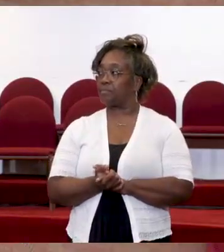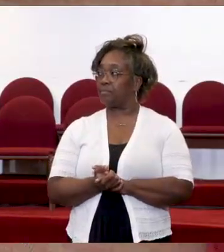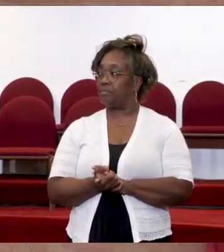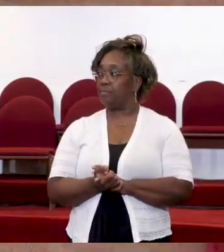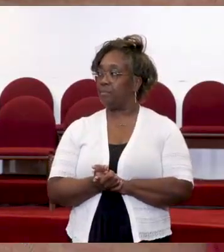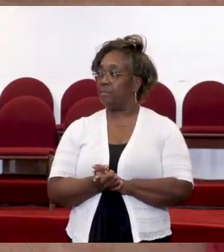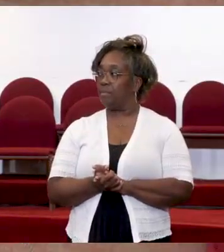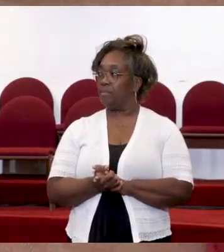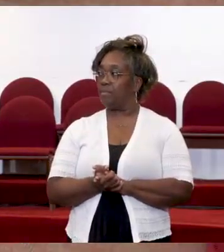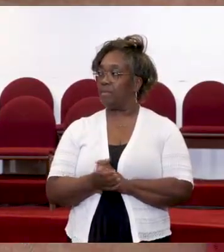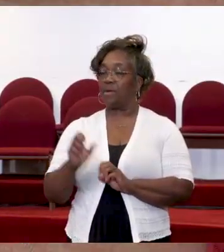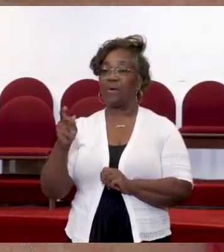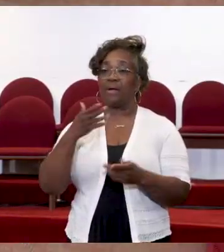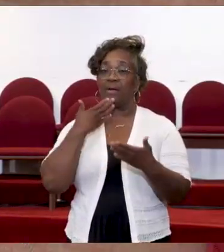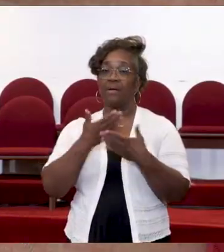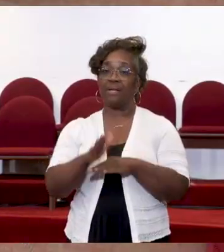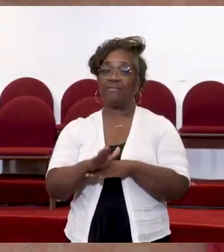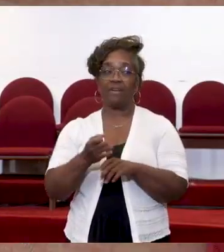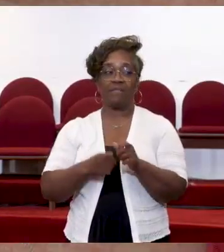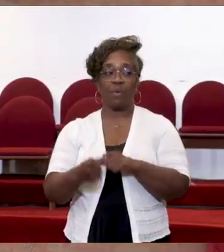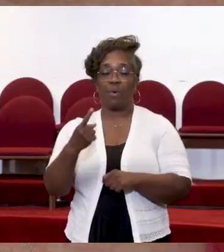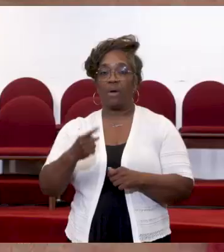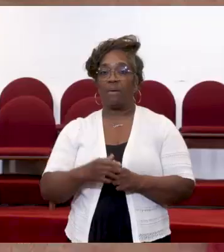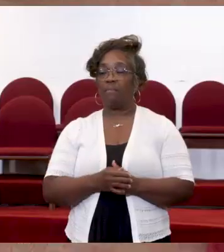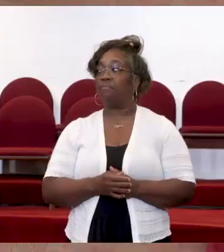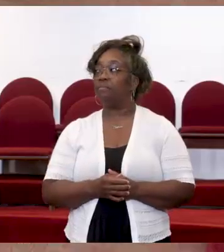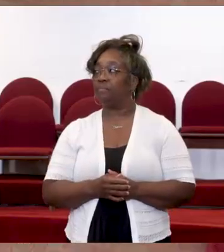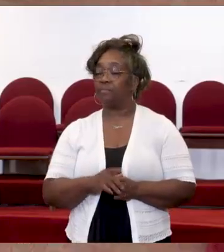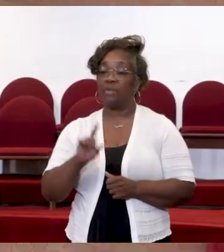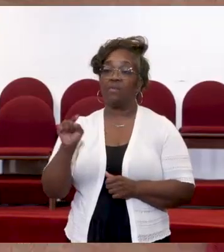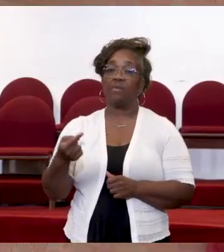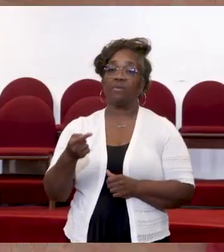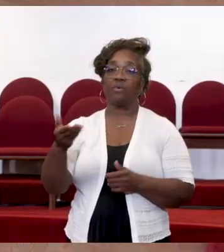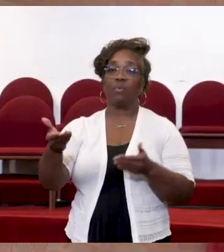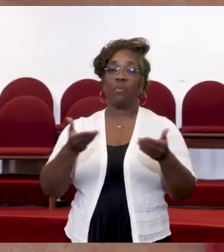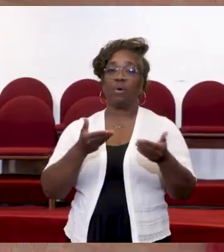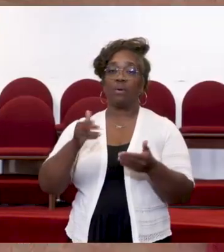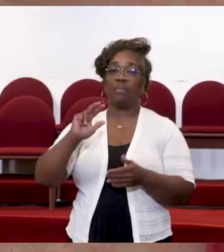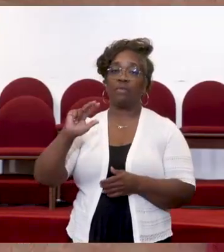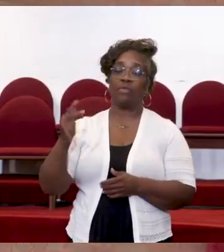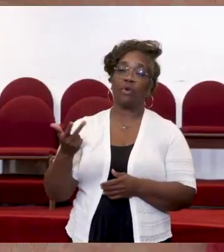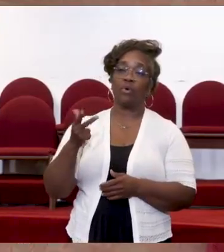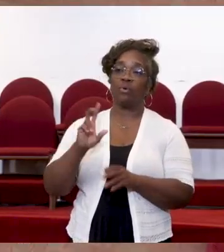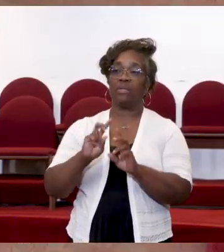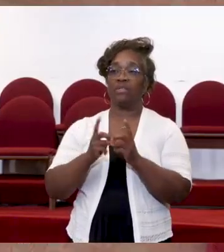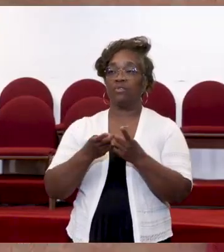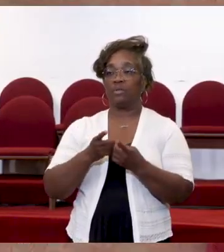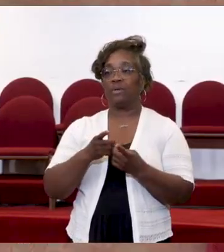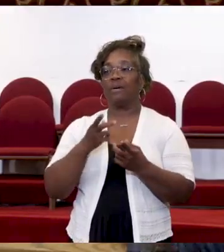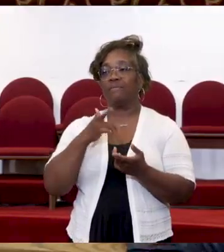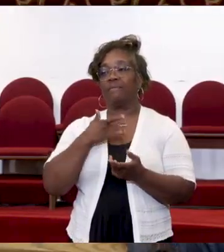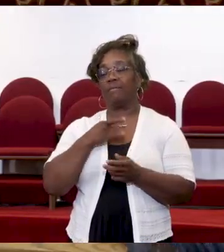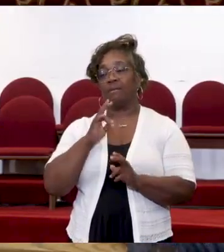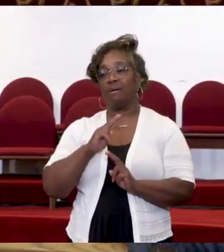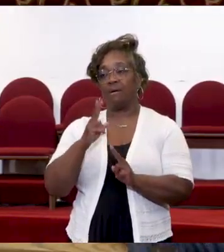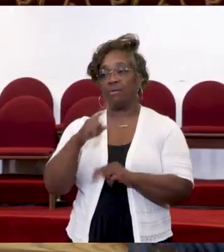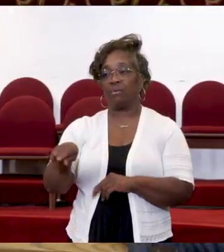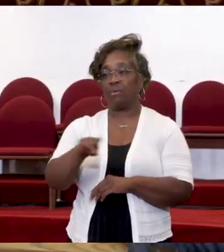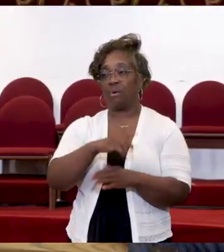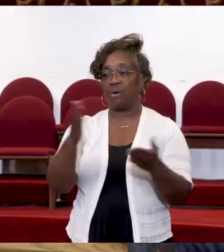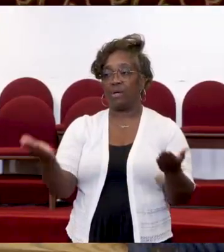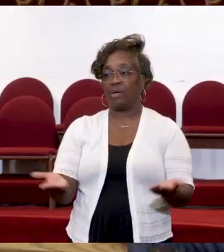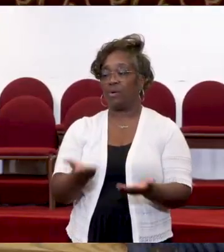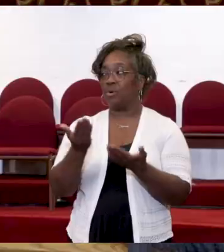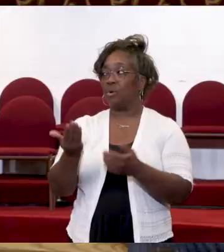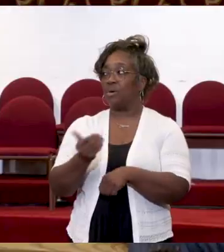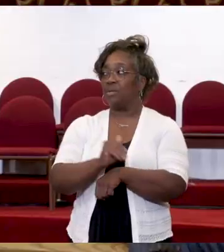Okay. Hey, good evening, everybody. And number one, welcome to the 3rd District. It's an honor and a privilege to have you all here this evening to come